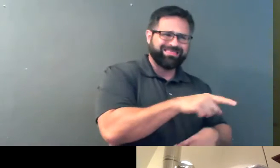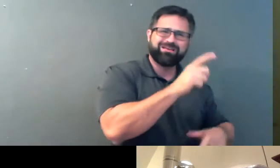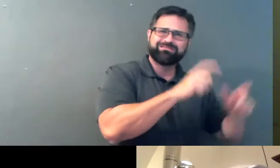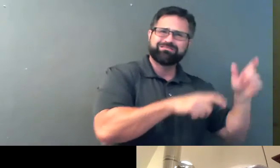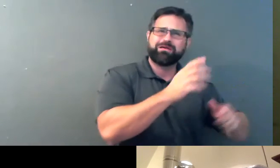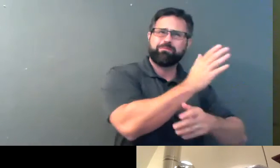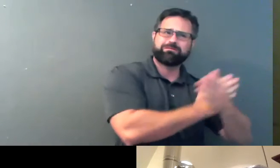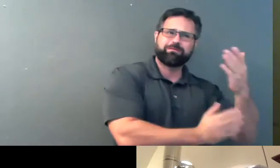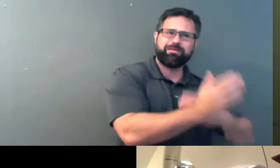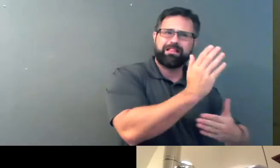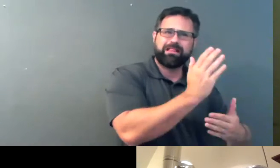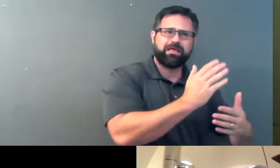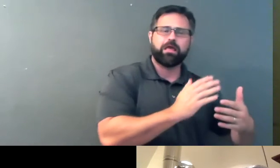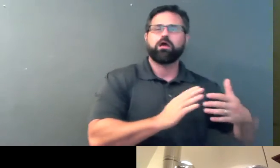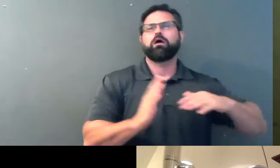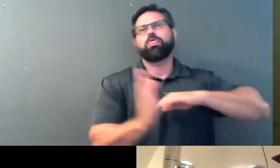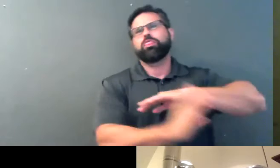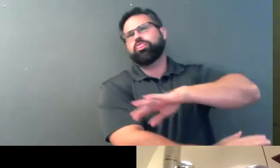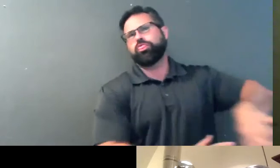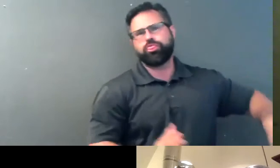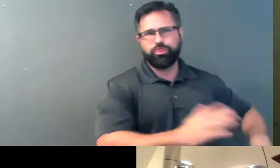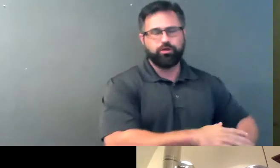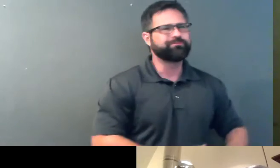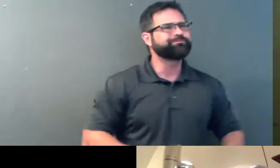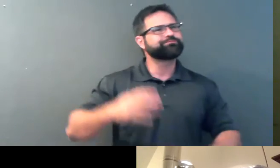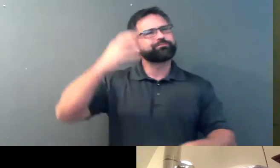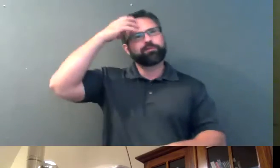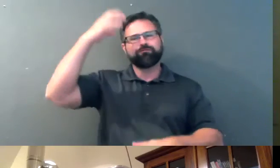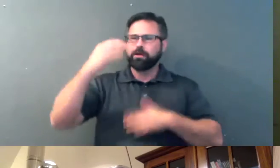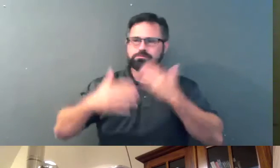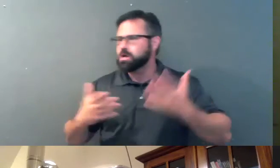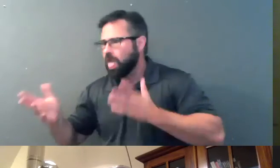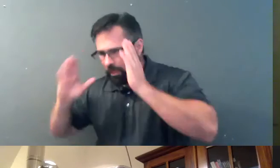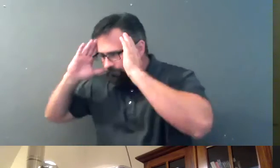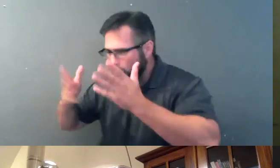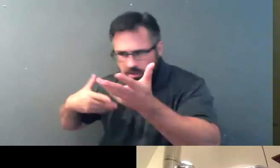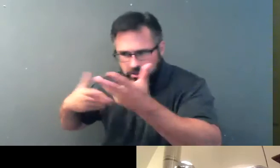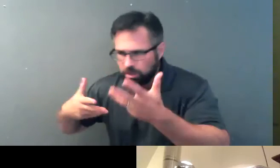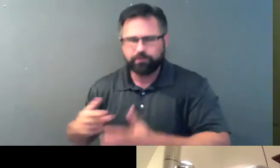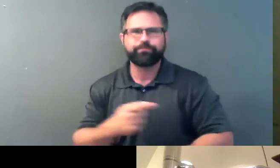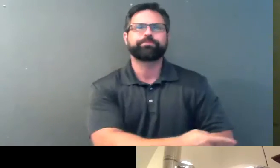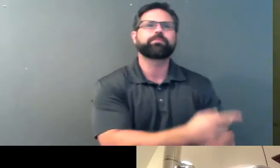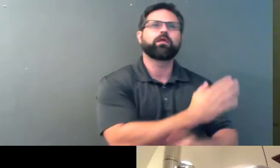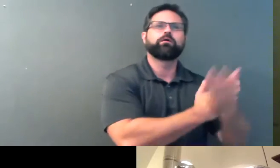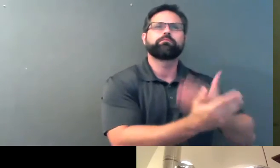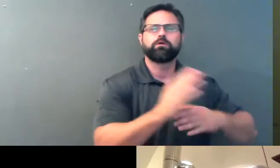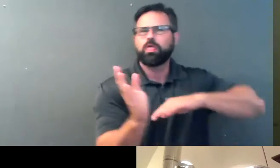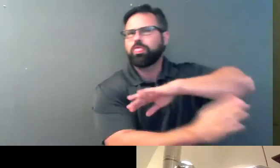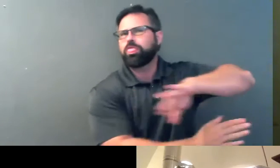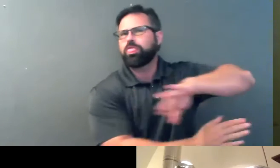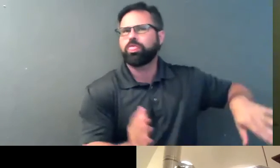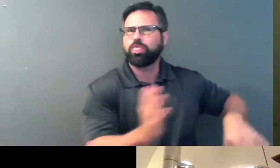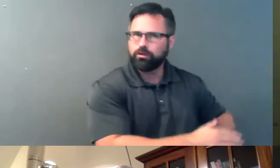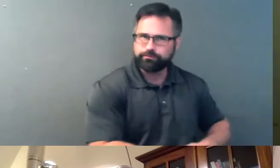disabilities have not been at the decision-making table. This has led to persons with disabilities